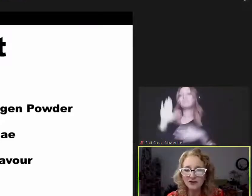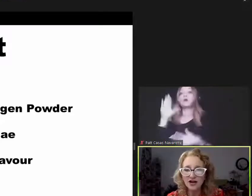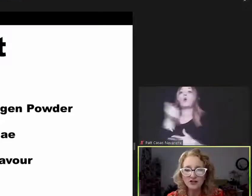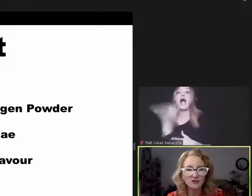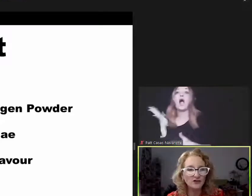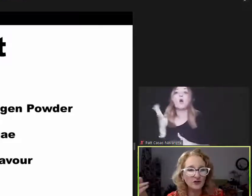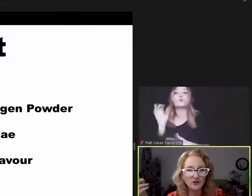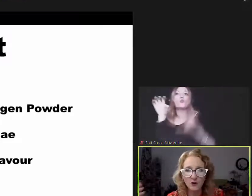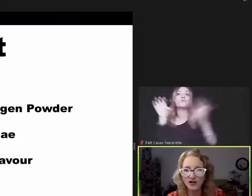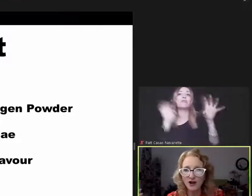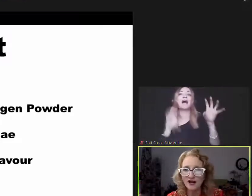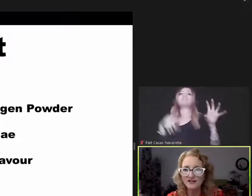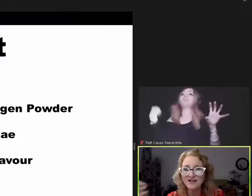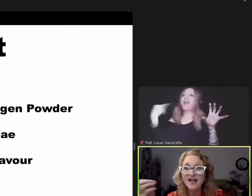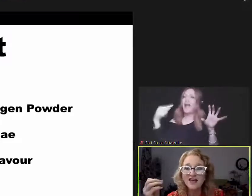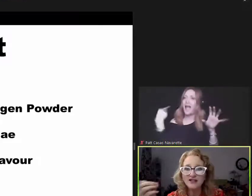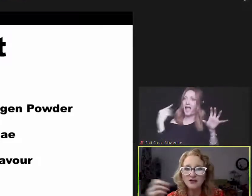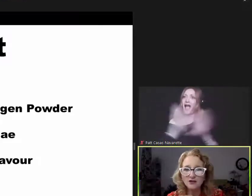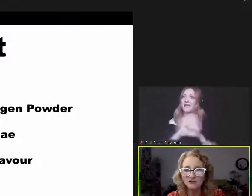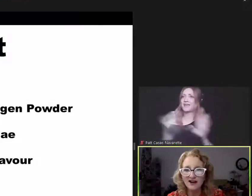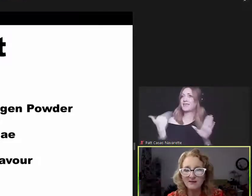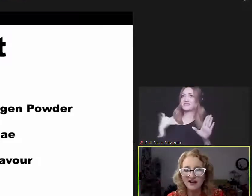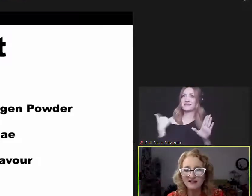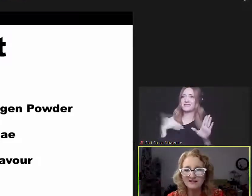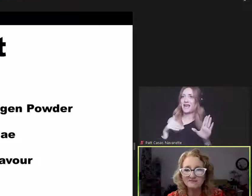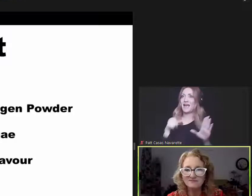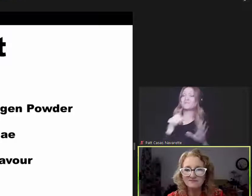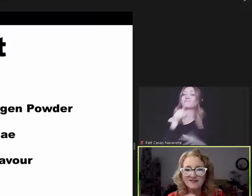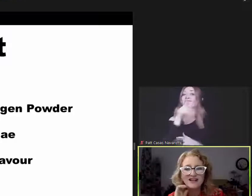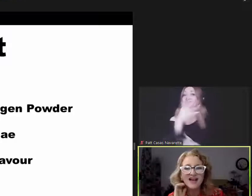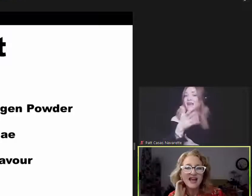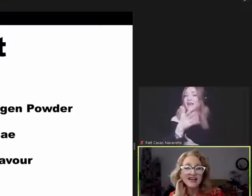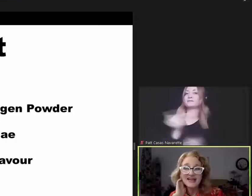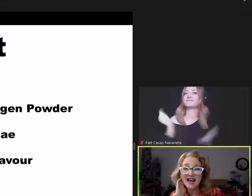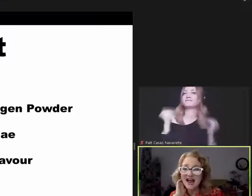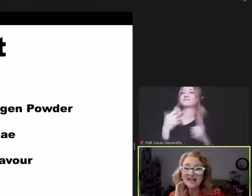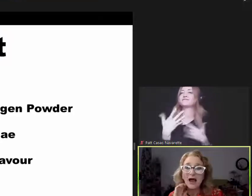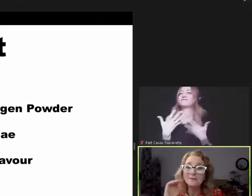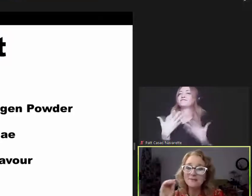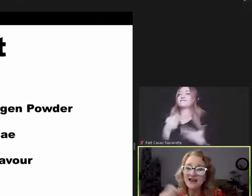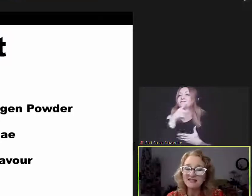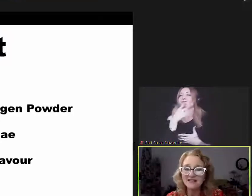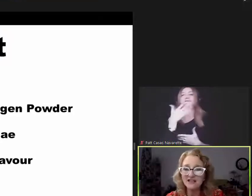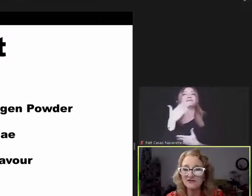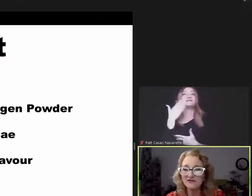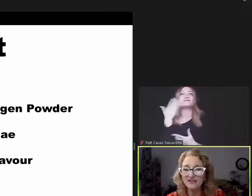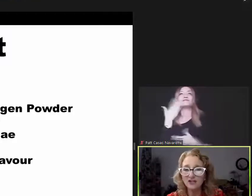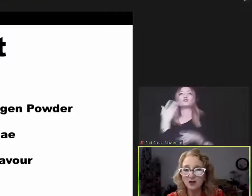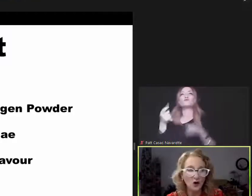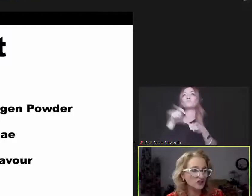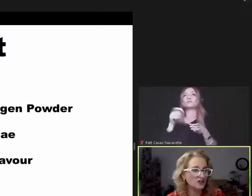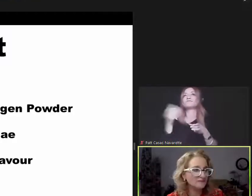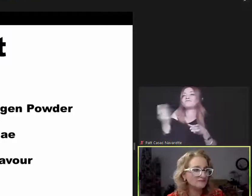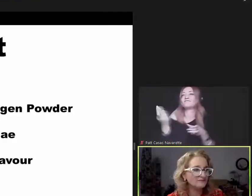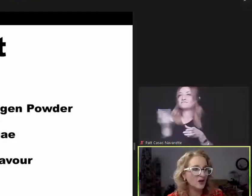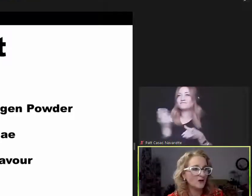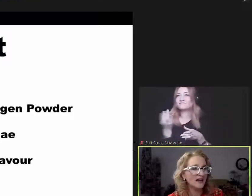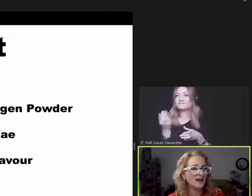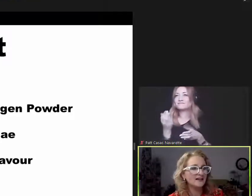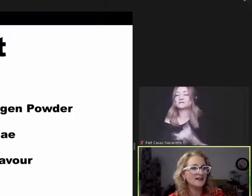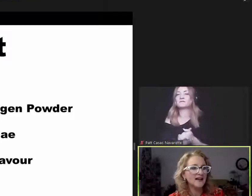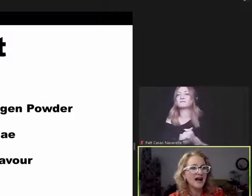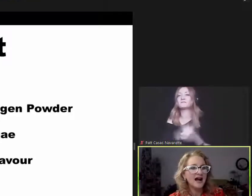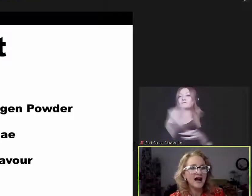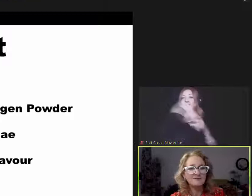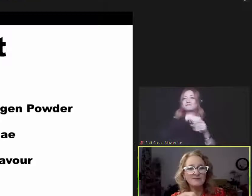another country for your client that you can recommend. It has amazing vegan collagen.